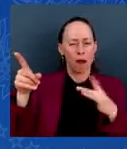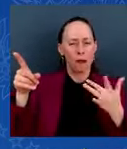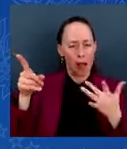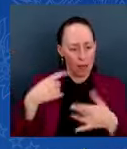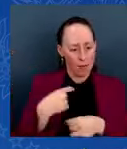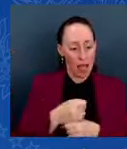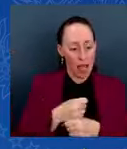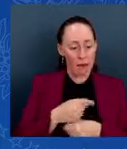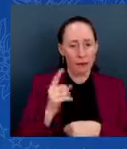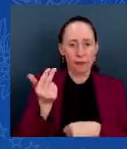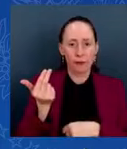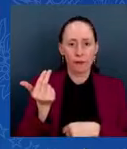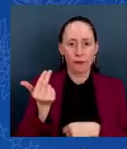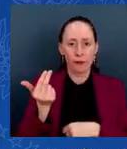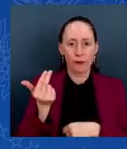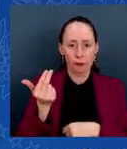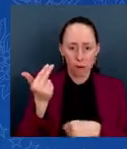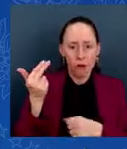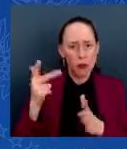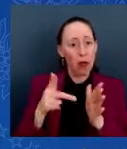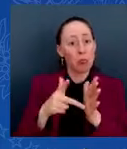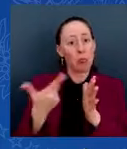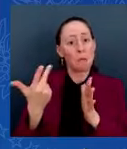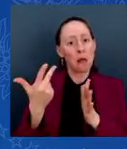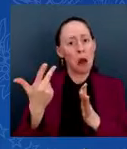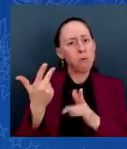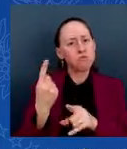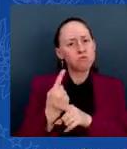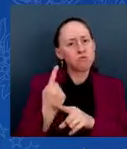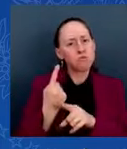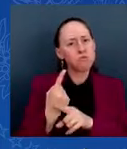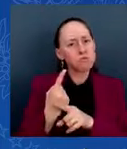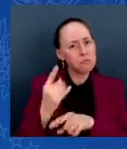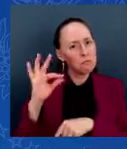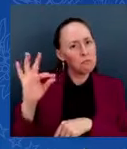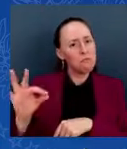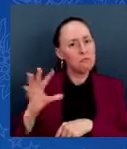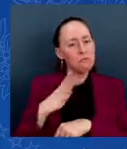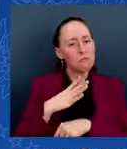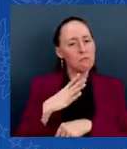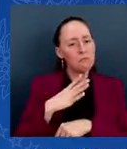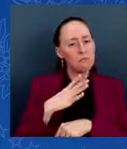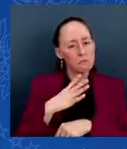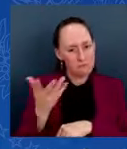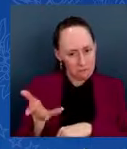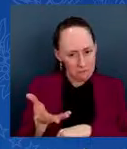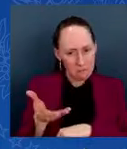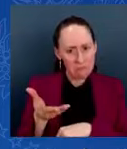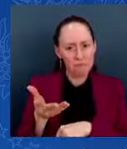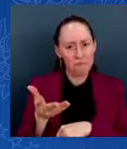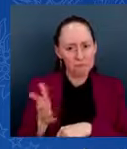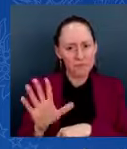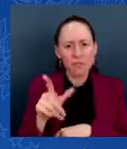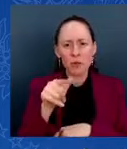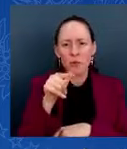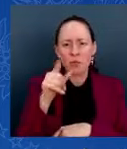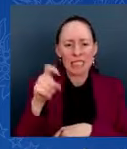everyone who needed that insulin. How many of you know anybody needs insulin for diabetes? Raise your hand.